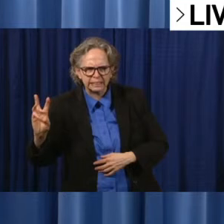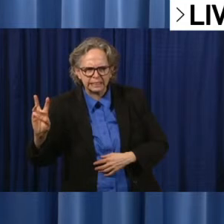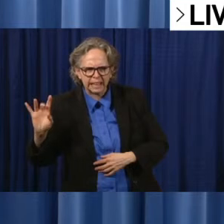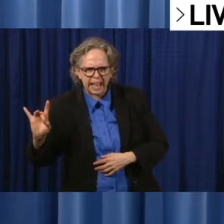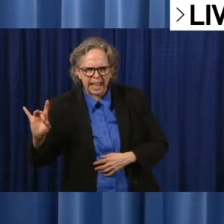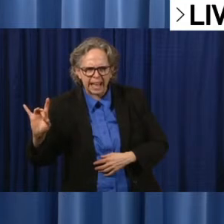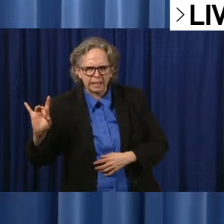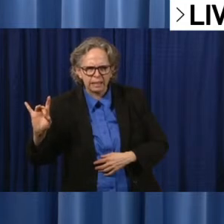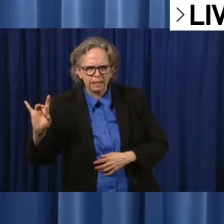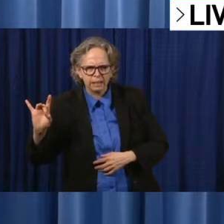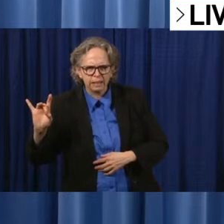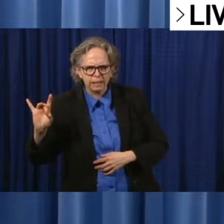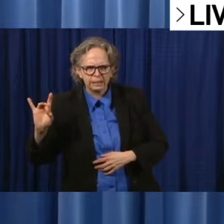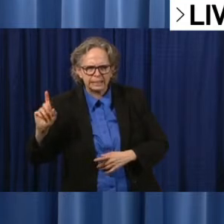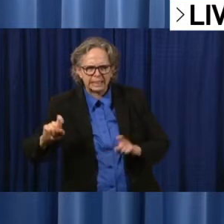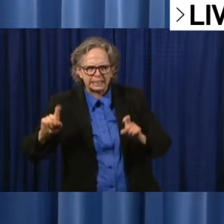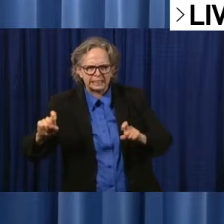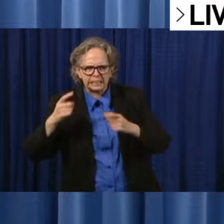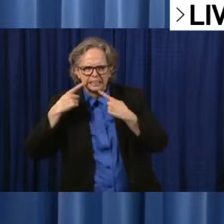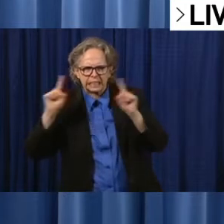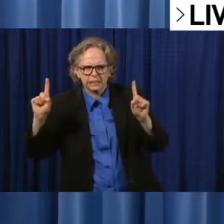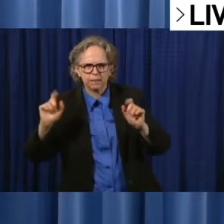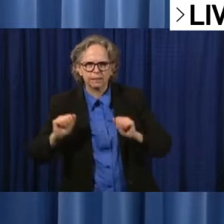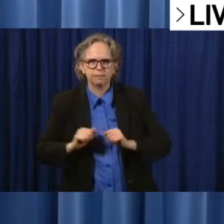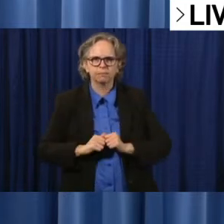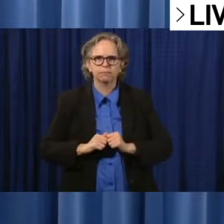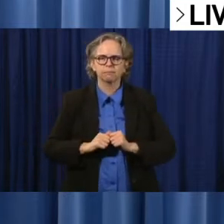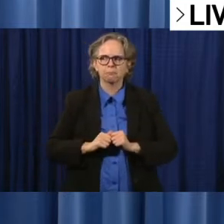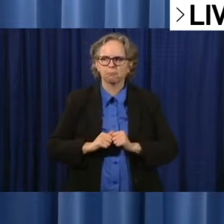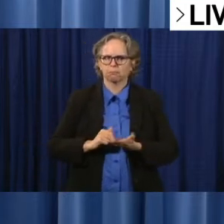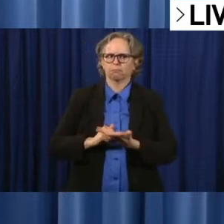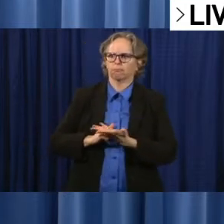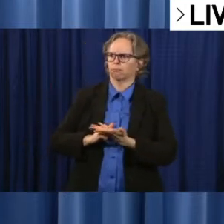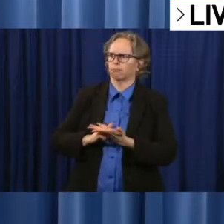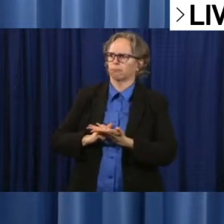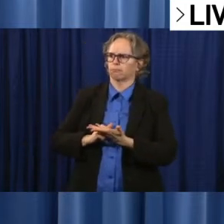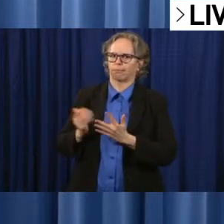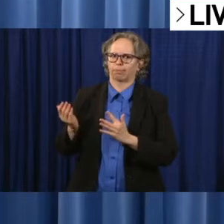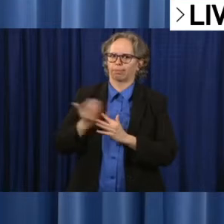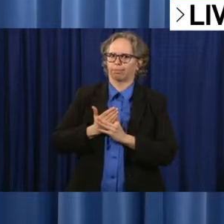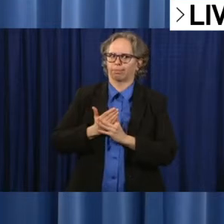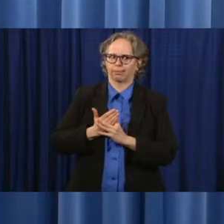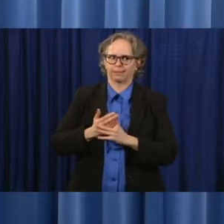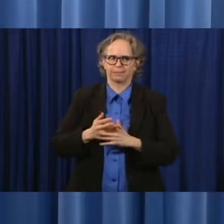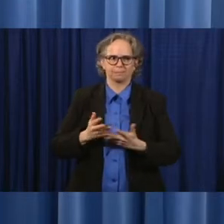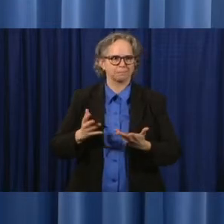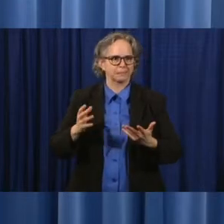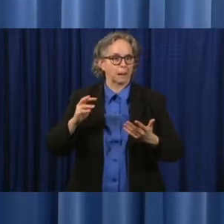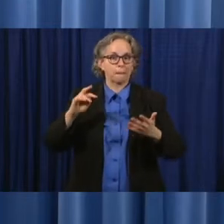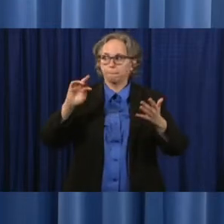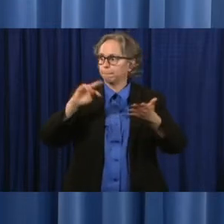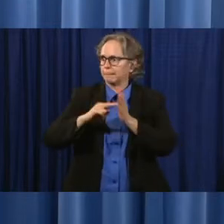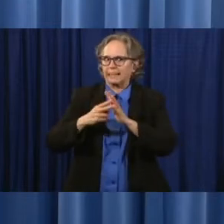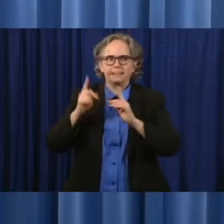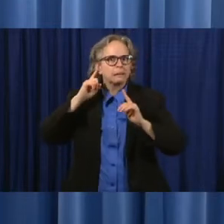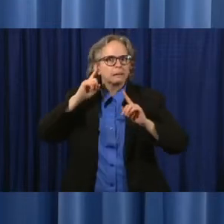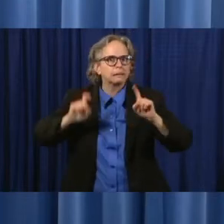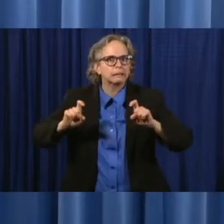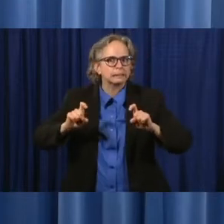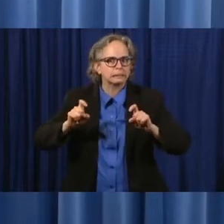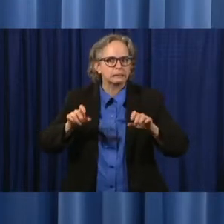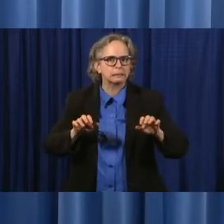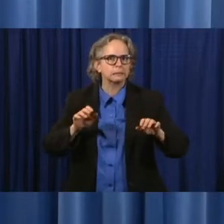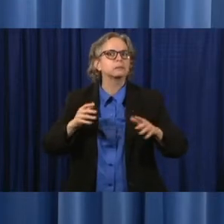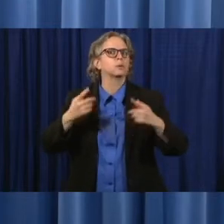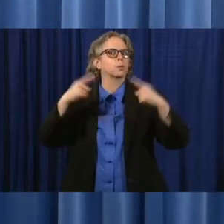8002036 tested successfully. Okay. I guess the test worked. Good to know. Good to